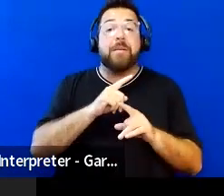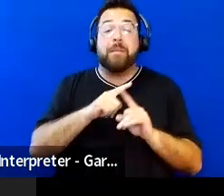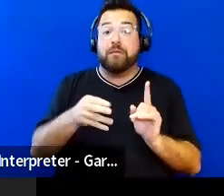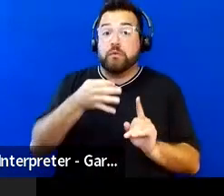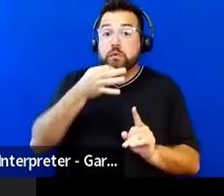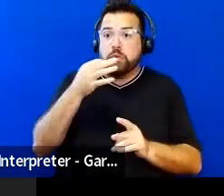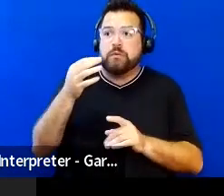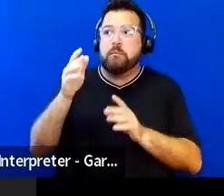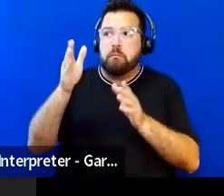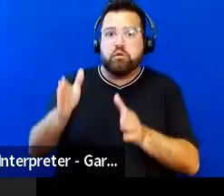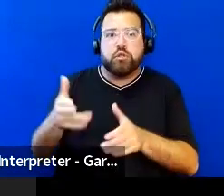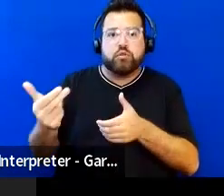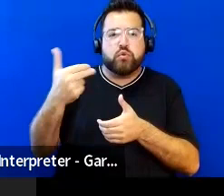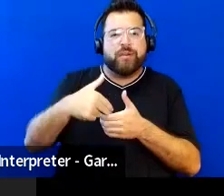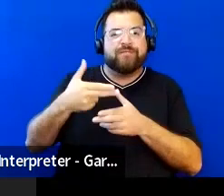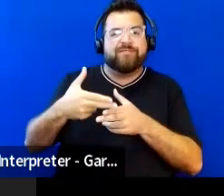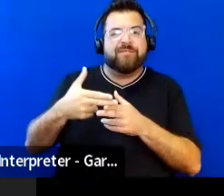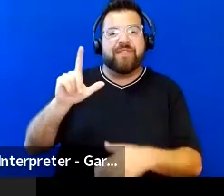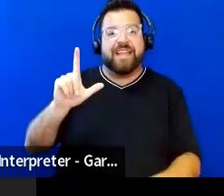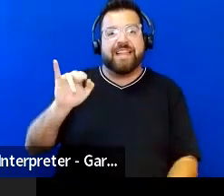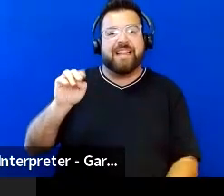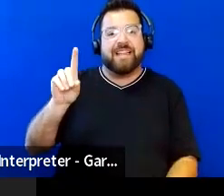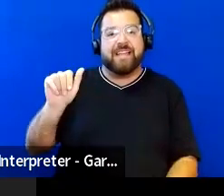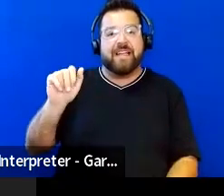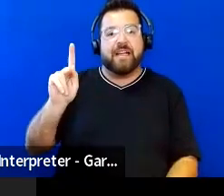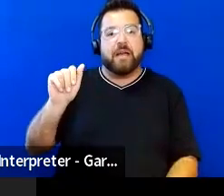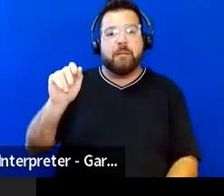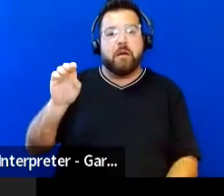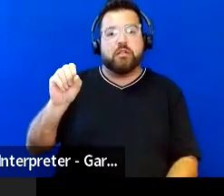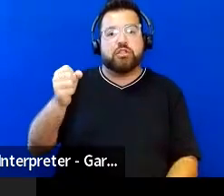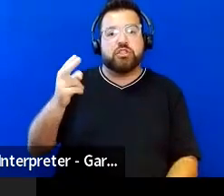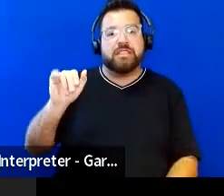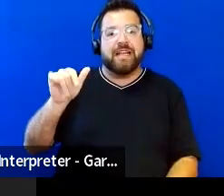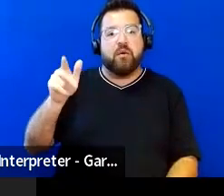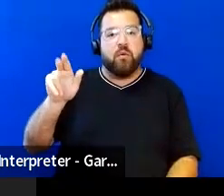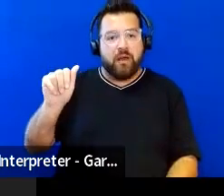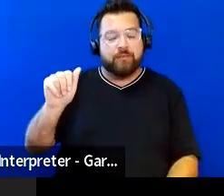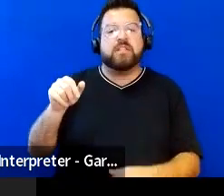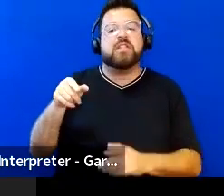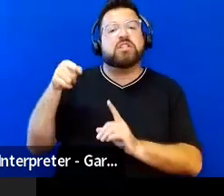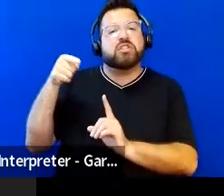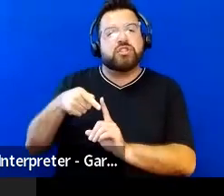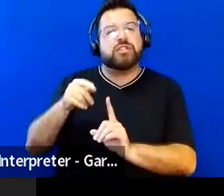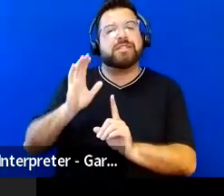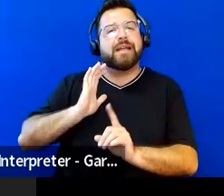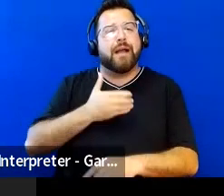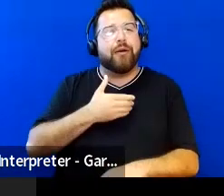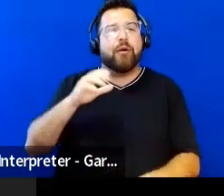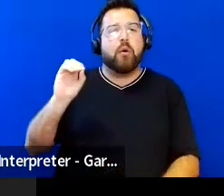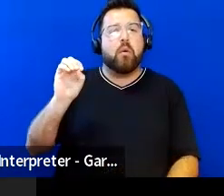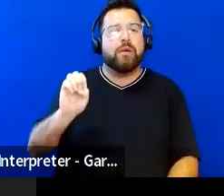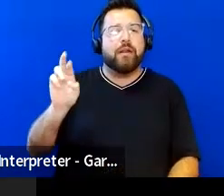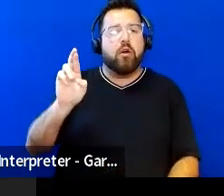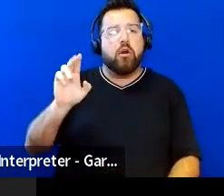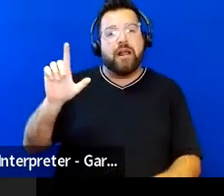minutes is going to be Linda Kobashigawa. She is our OER librarian. She's also